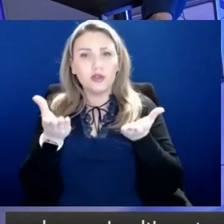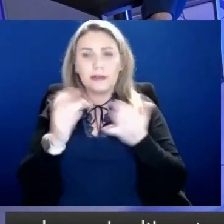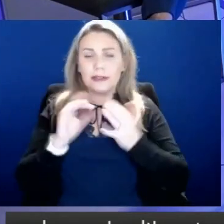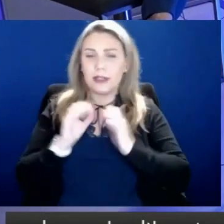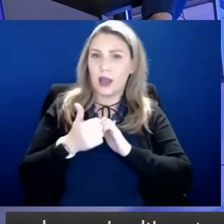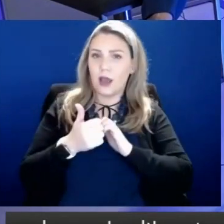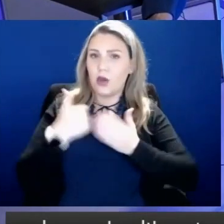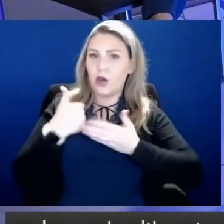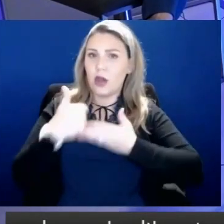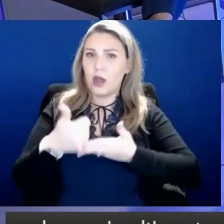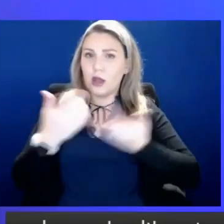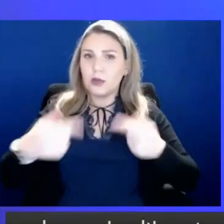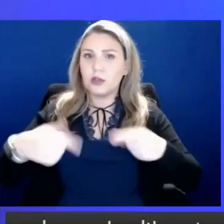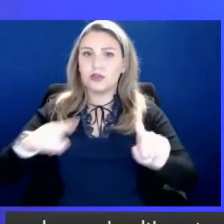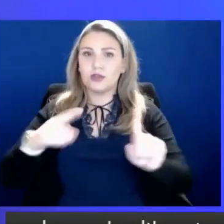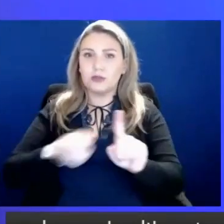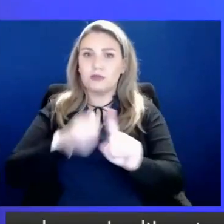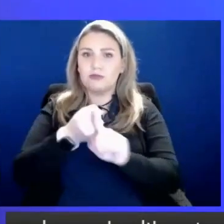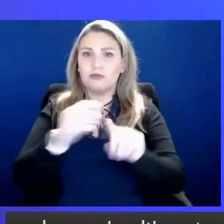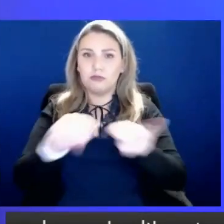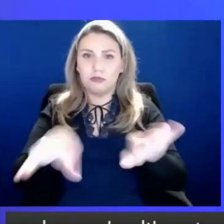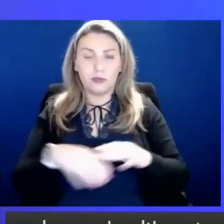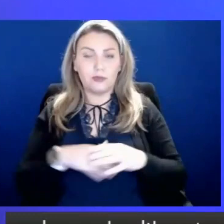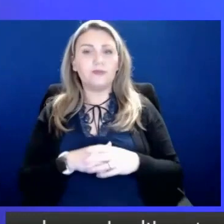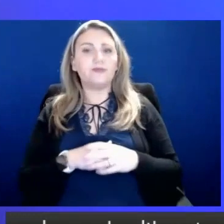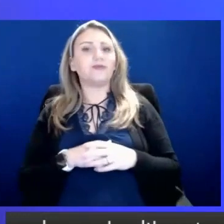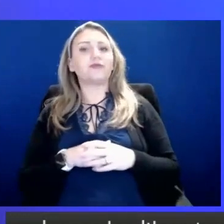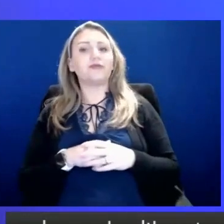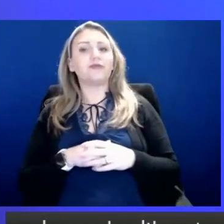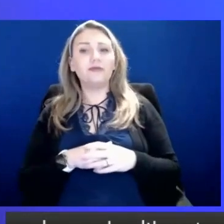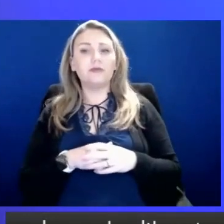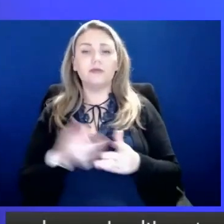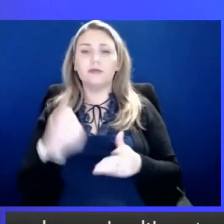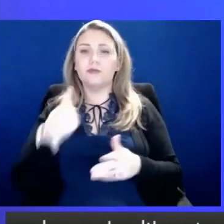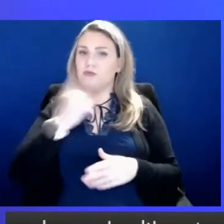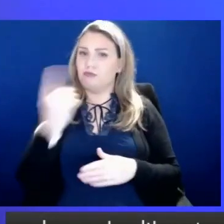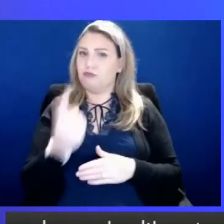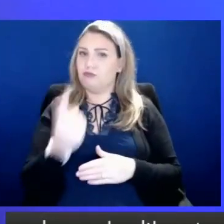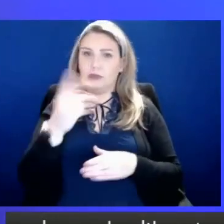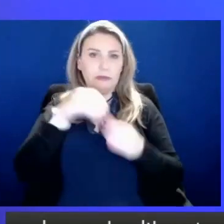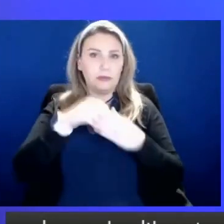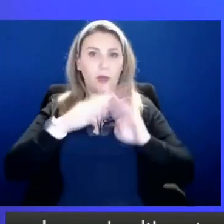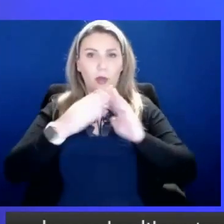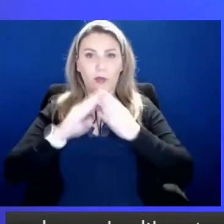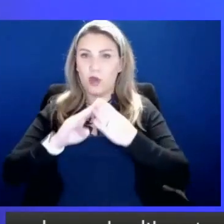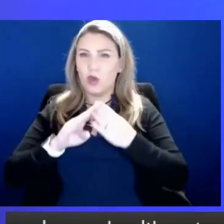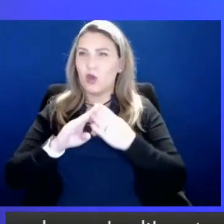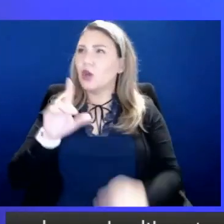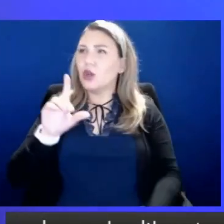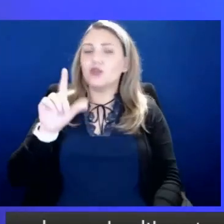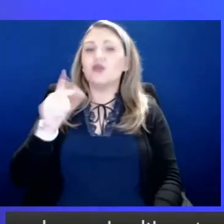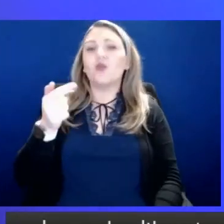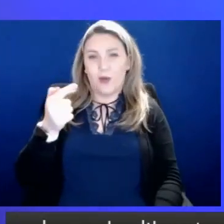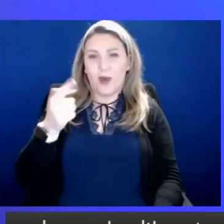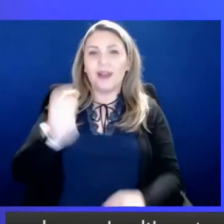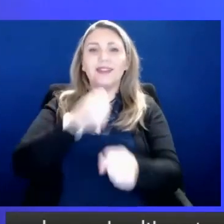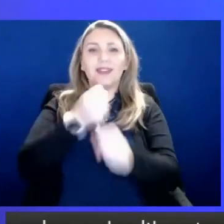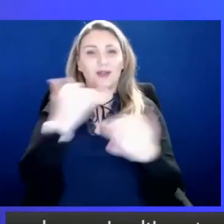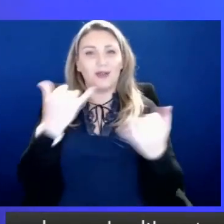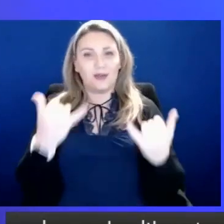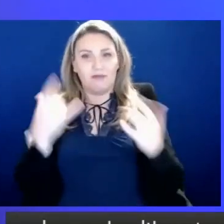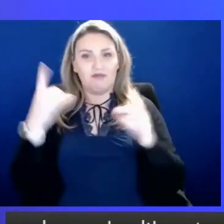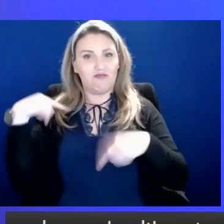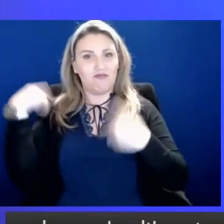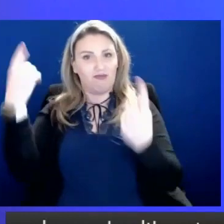this pandemic hit. So we've always been in the community for 20 years now, 21 this year, and we provide